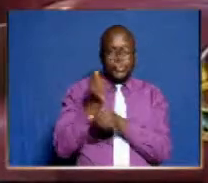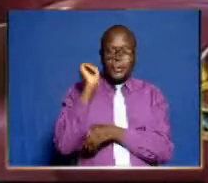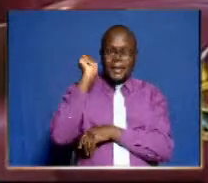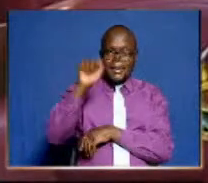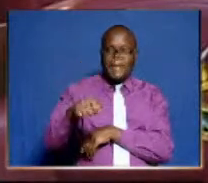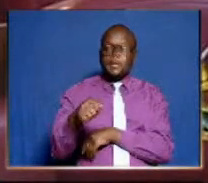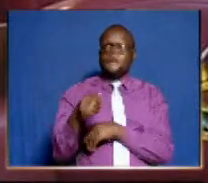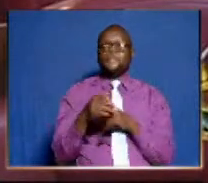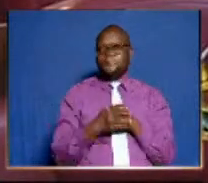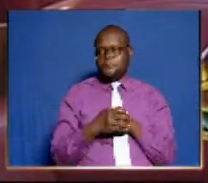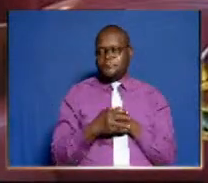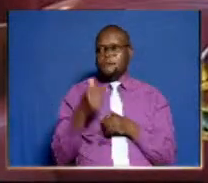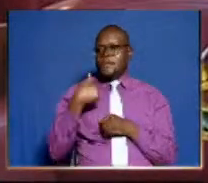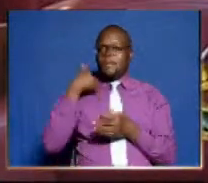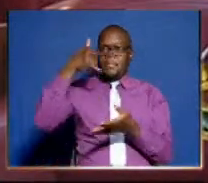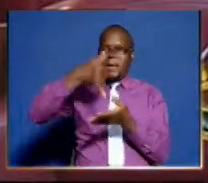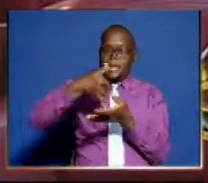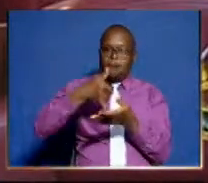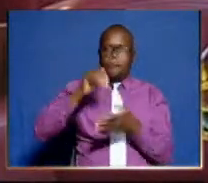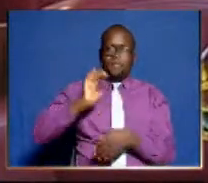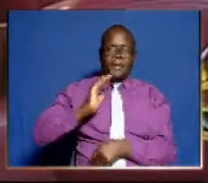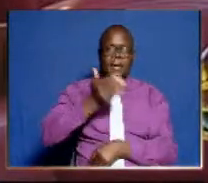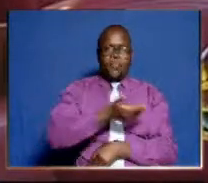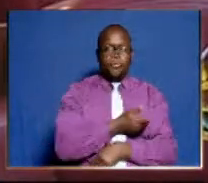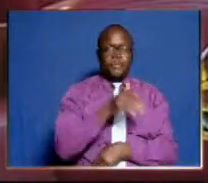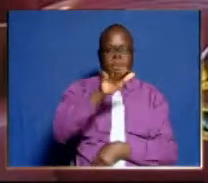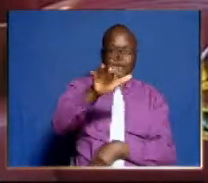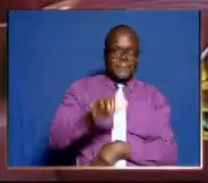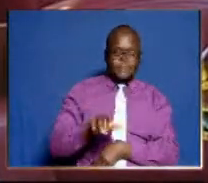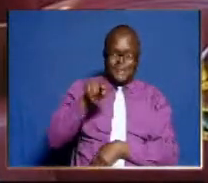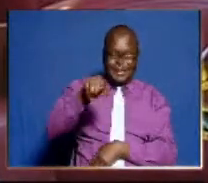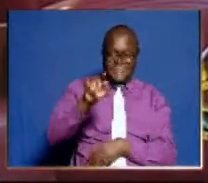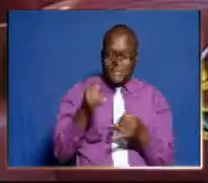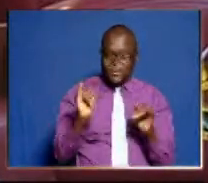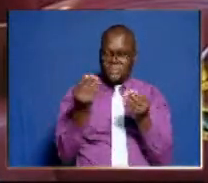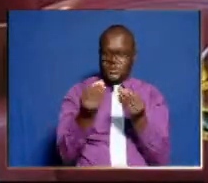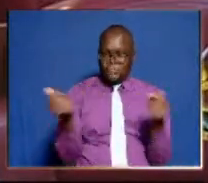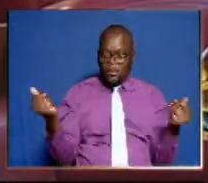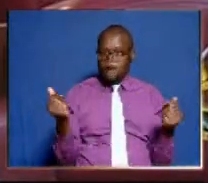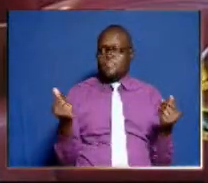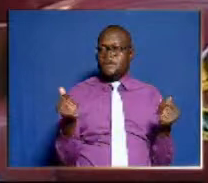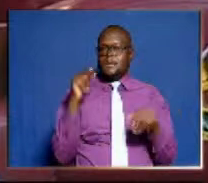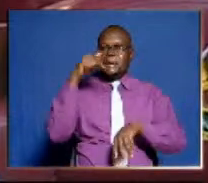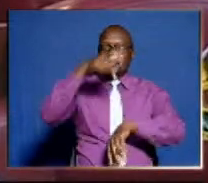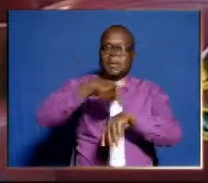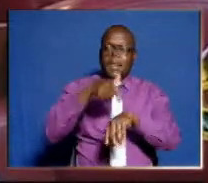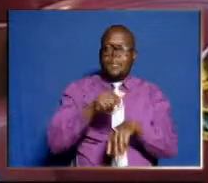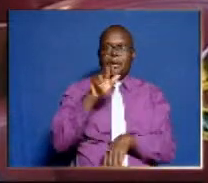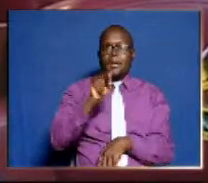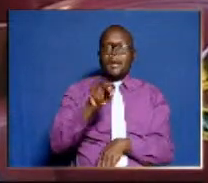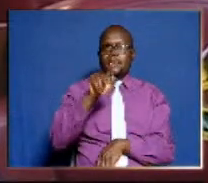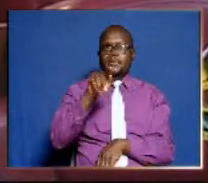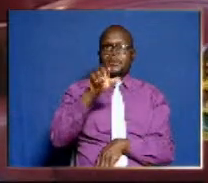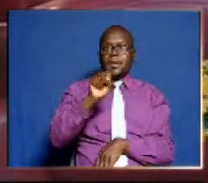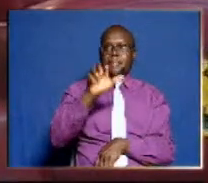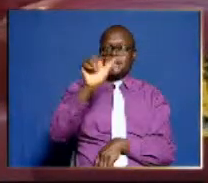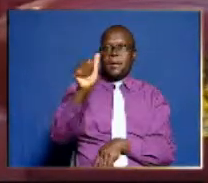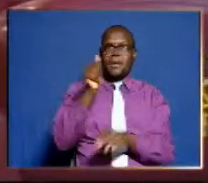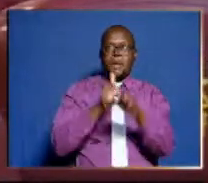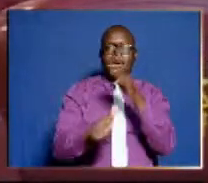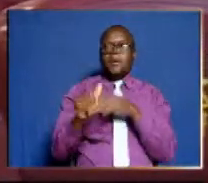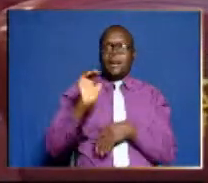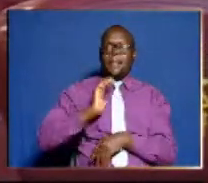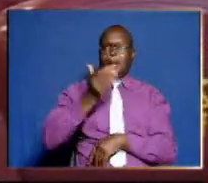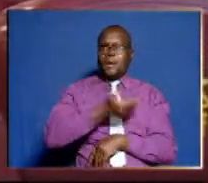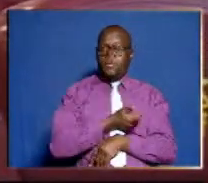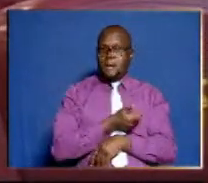because I'm in the Committee of Transport, and this thing we tried to tackle it while the NTSA was in the committee coming